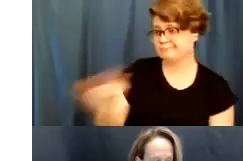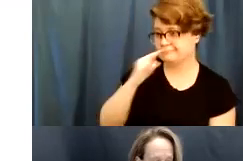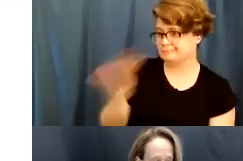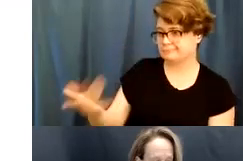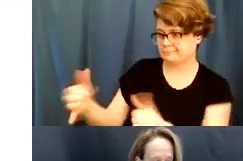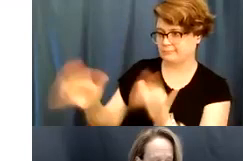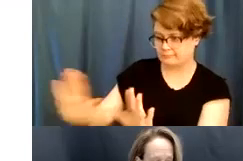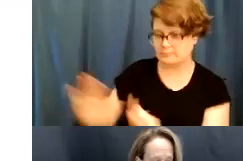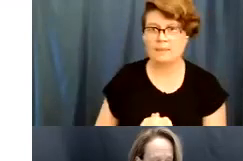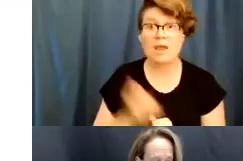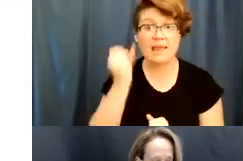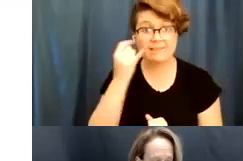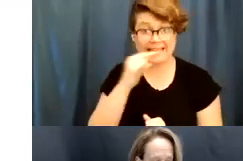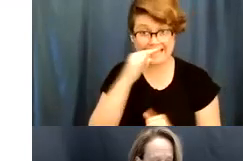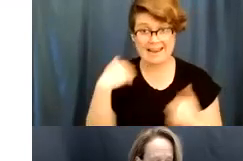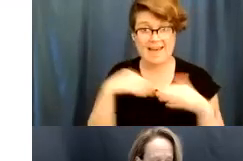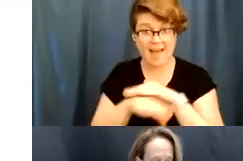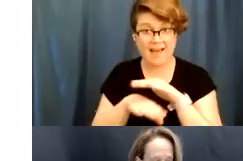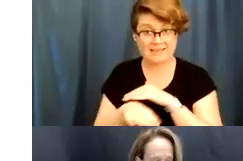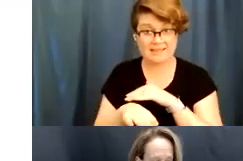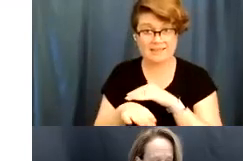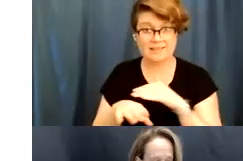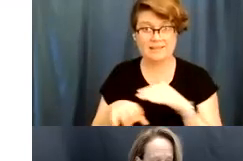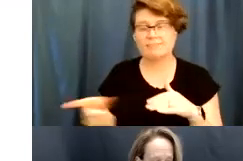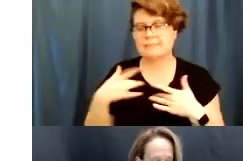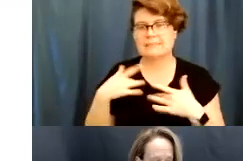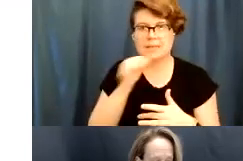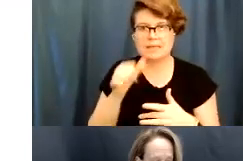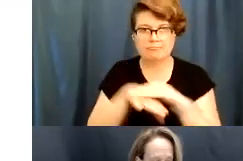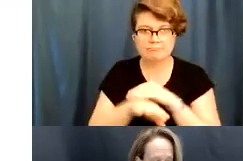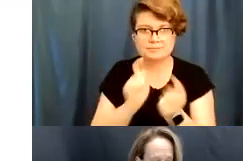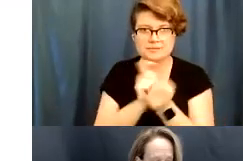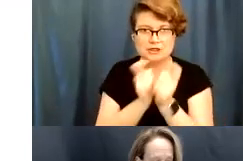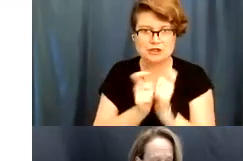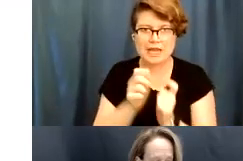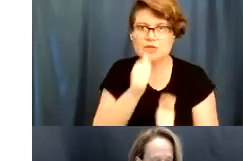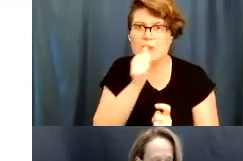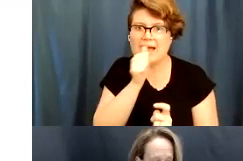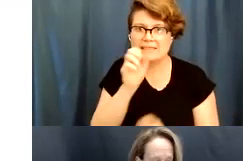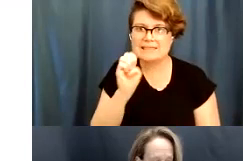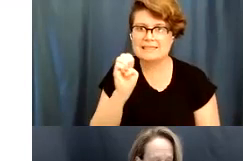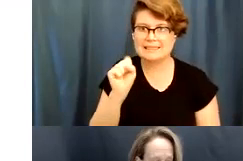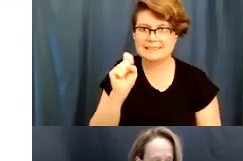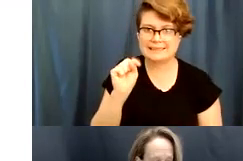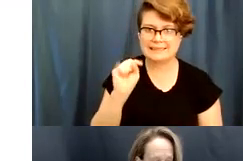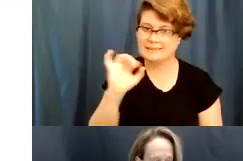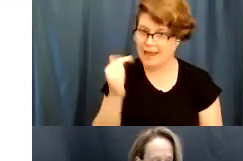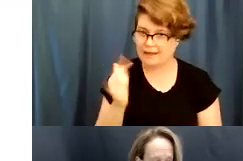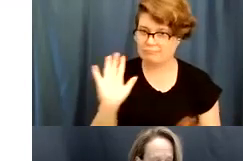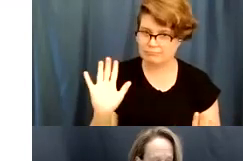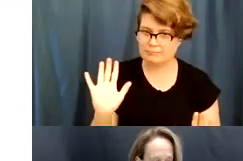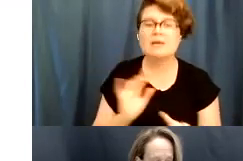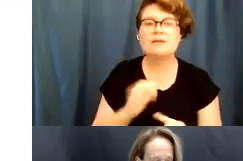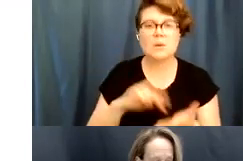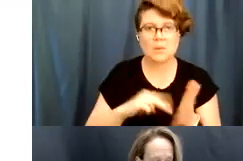have access, the kiddos are not going to be going in and changing privacy settings, right? So we want to make sure that we